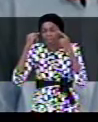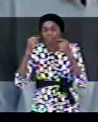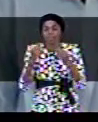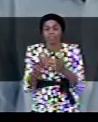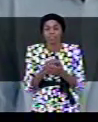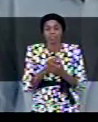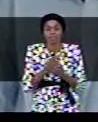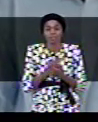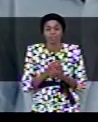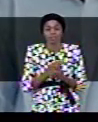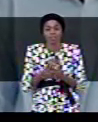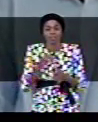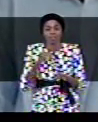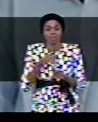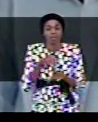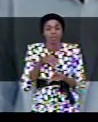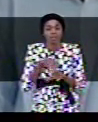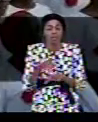memories.